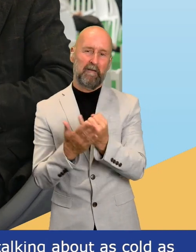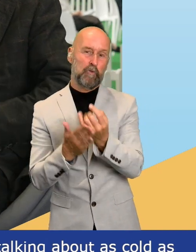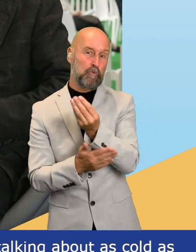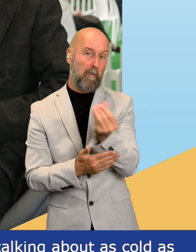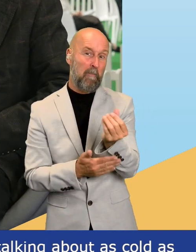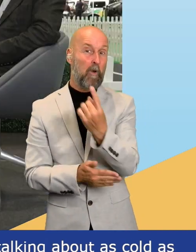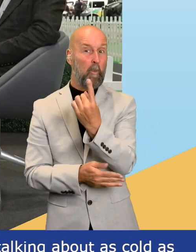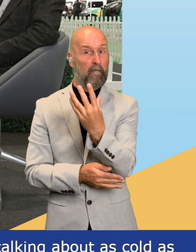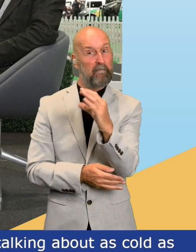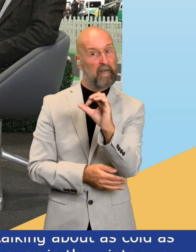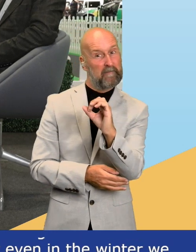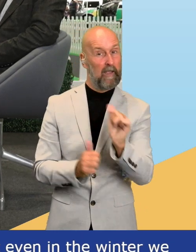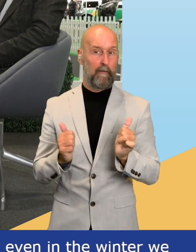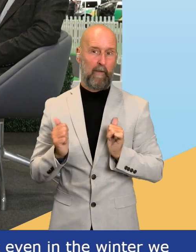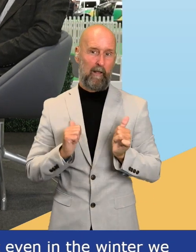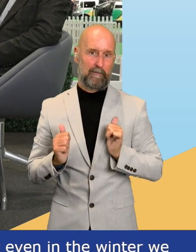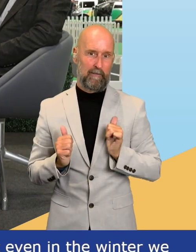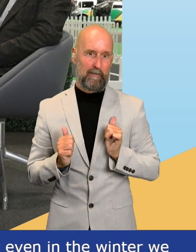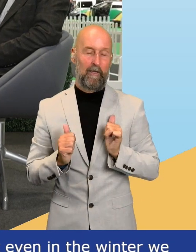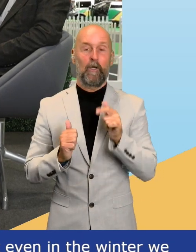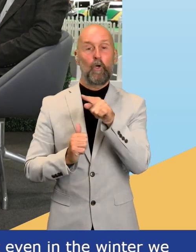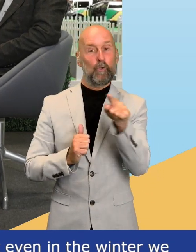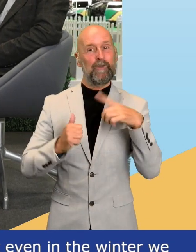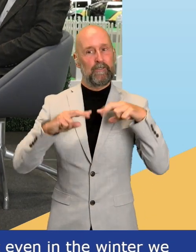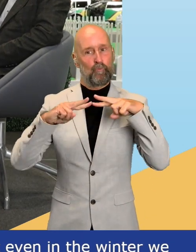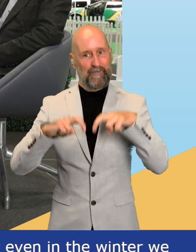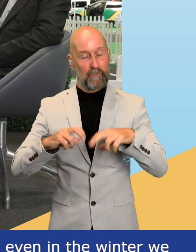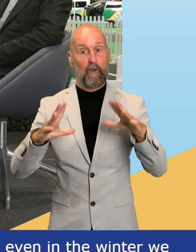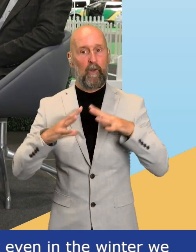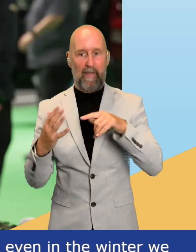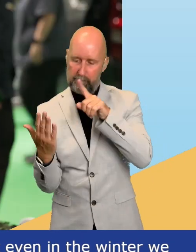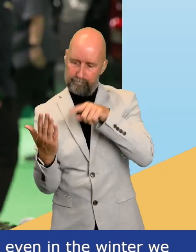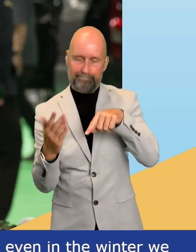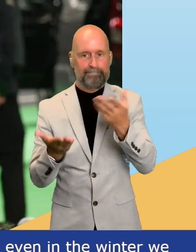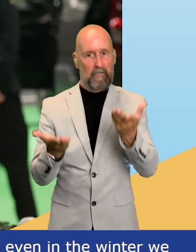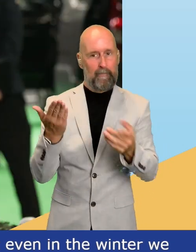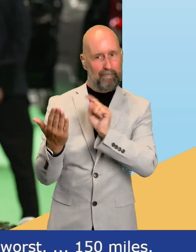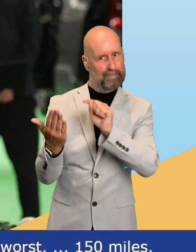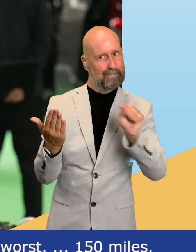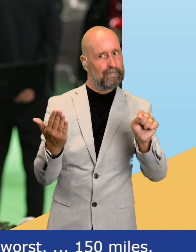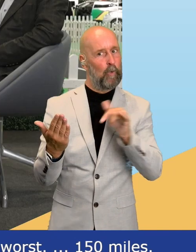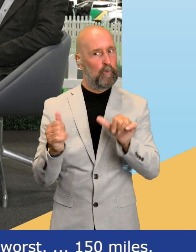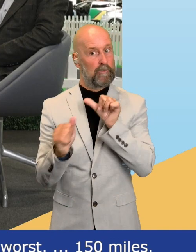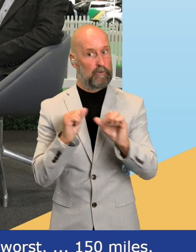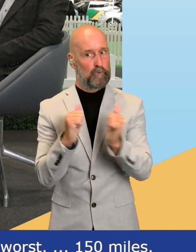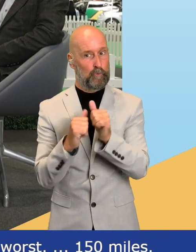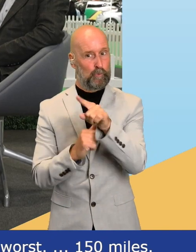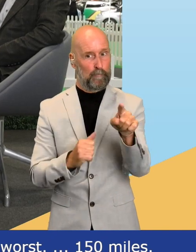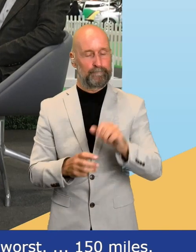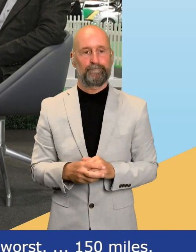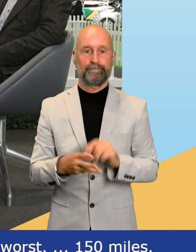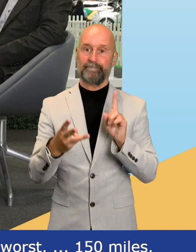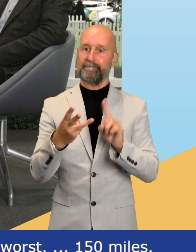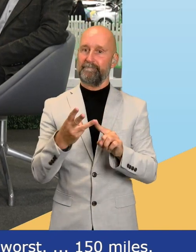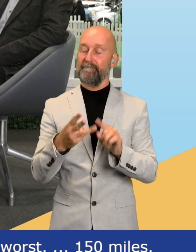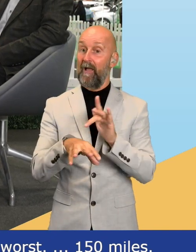miles. Yeah. So again, it's a case of doing your research, prepping, and seeing what's best for you. It's absolutely that, yeah. Okay. Another controversial